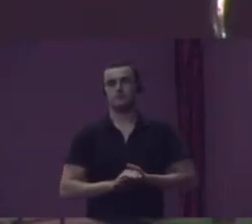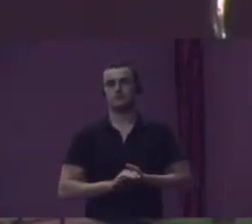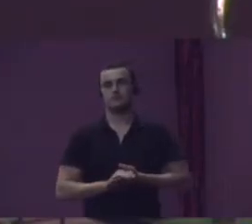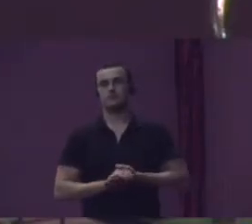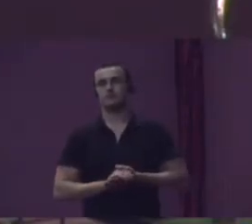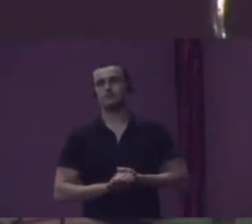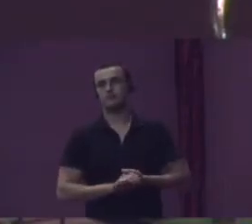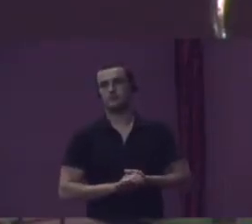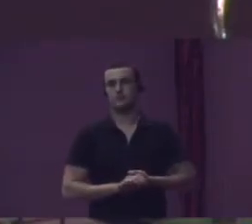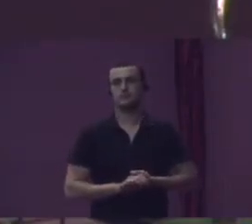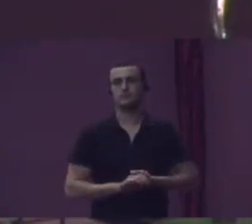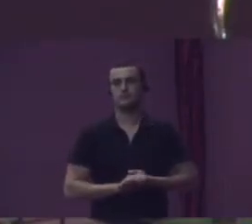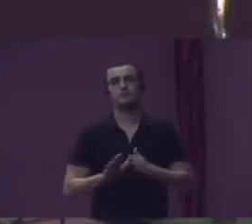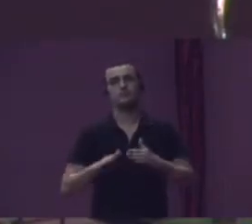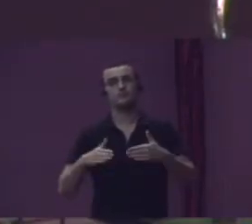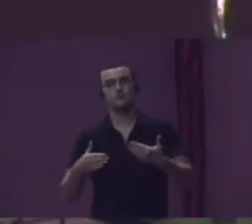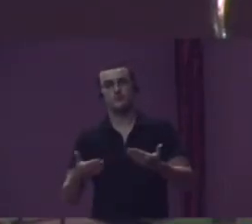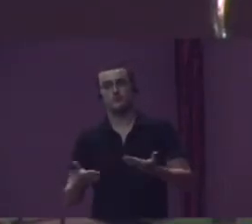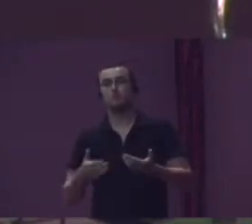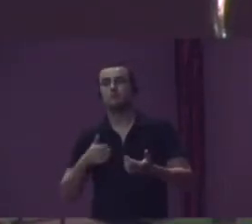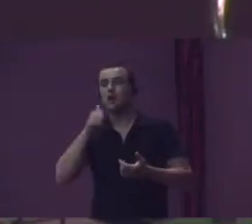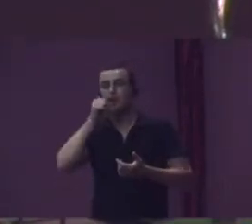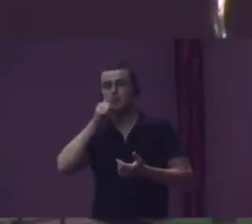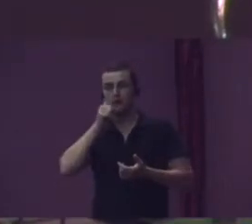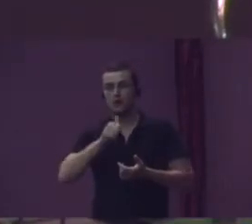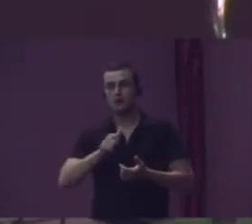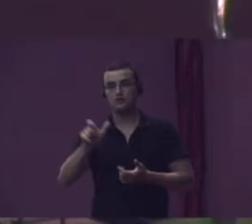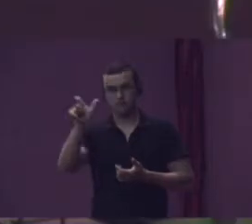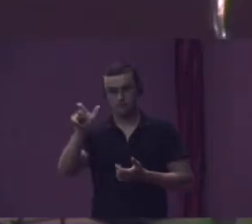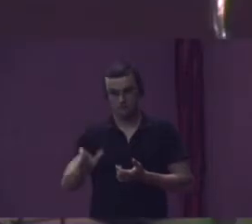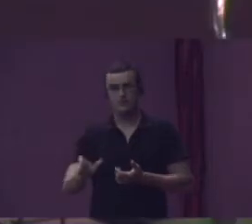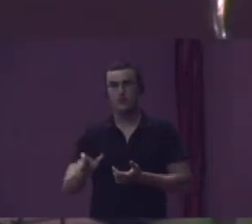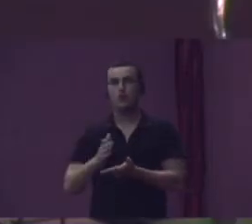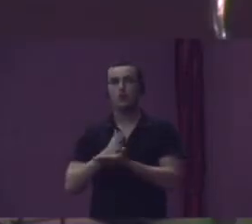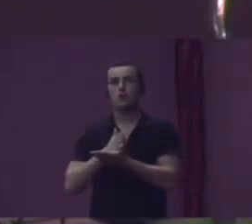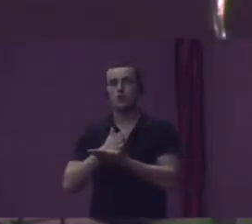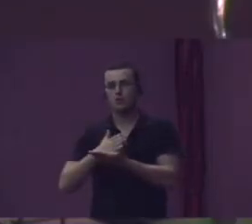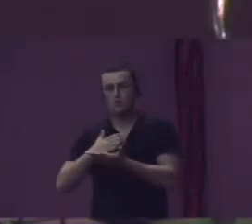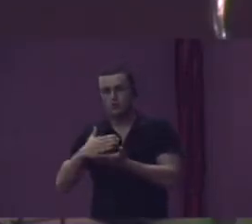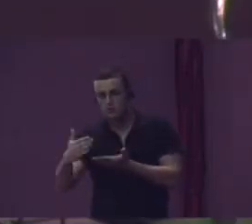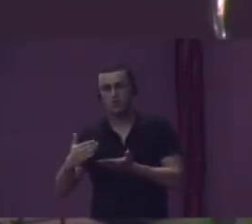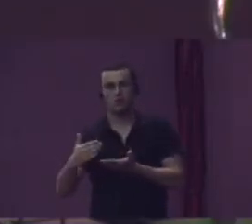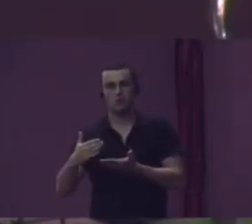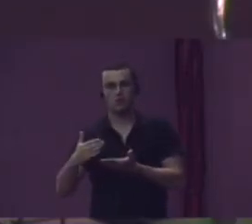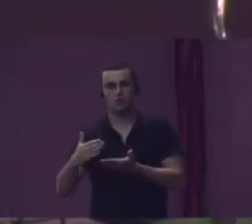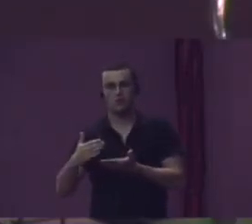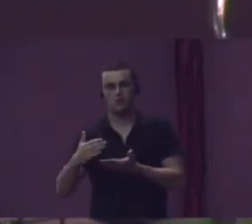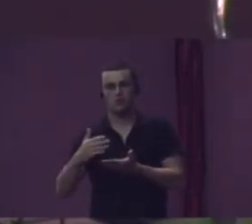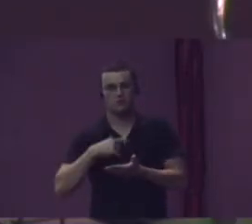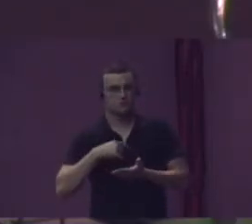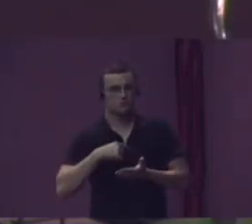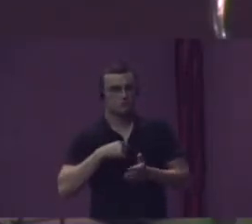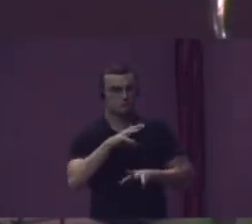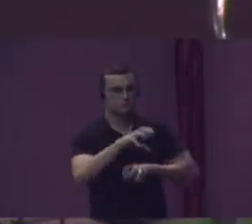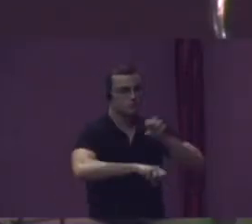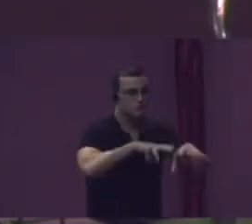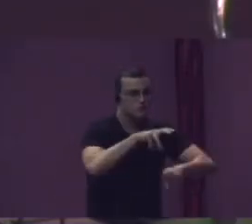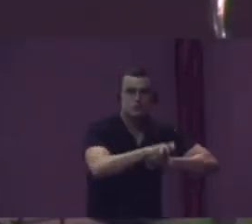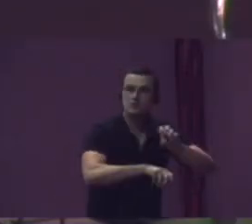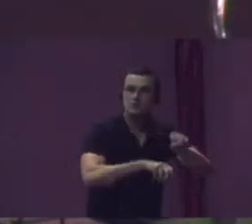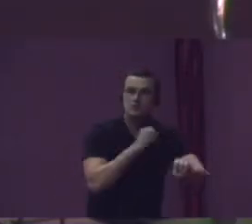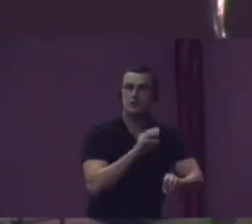culture. Puerto Rico became predominantly urban with a growing lower middle